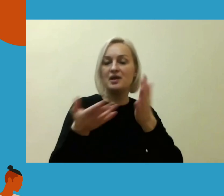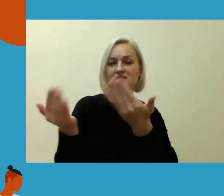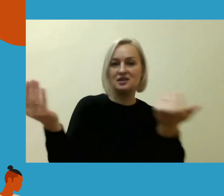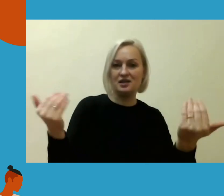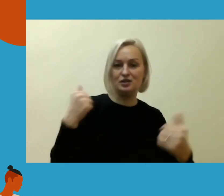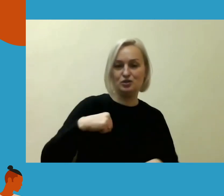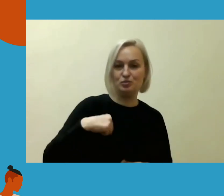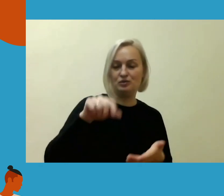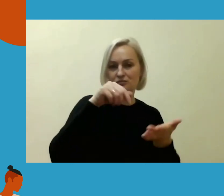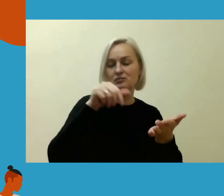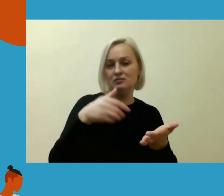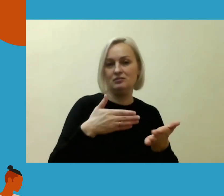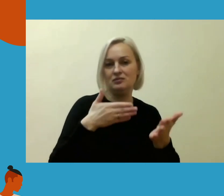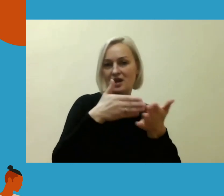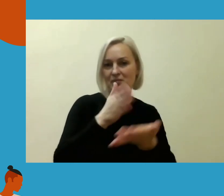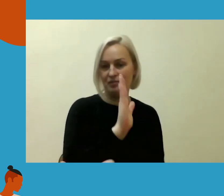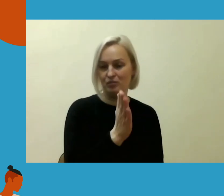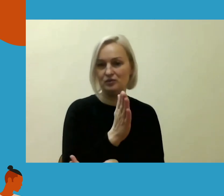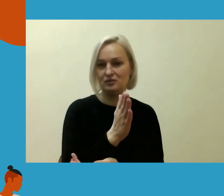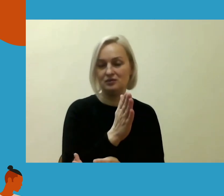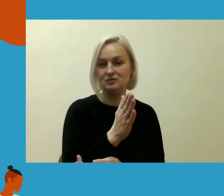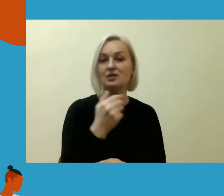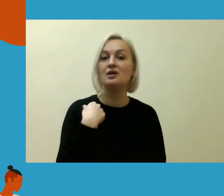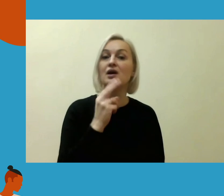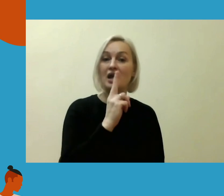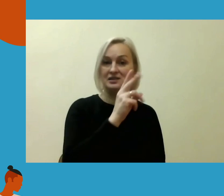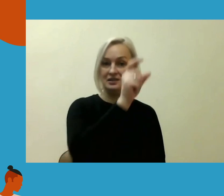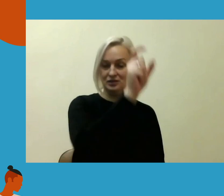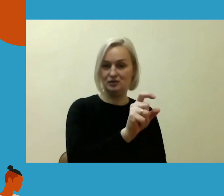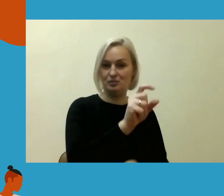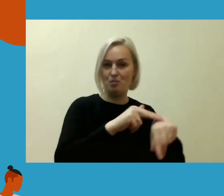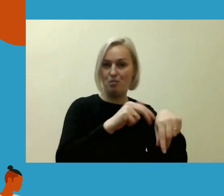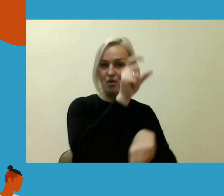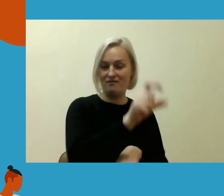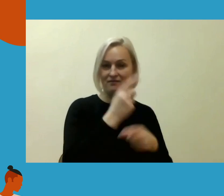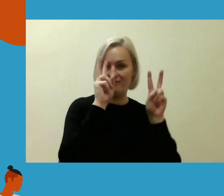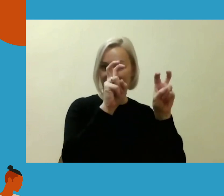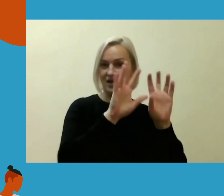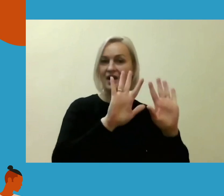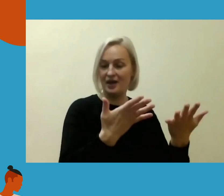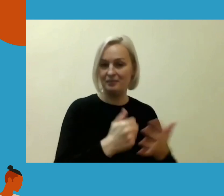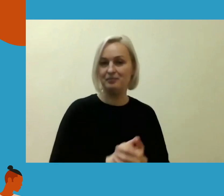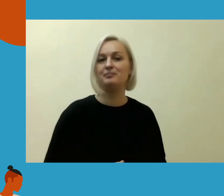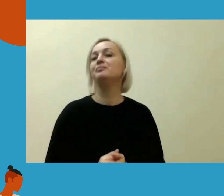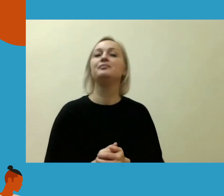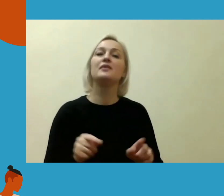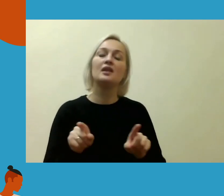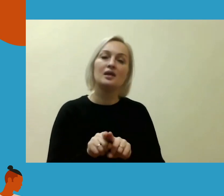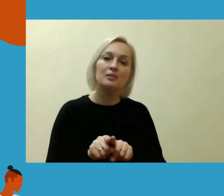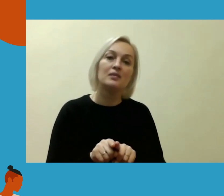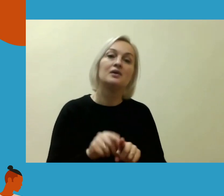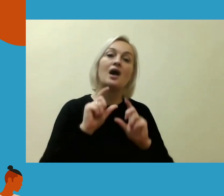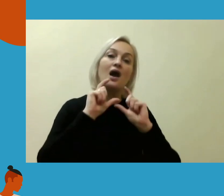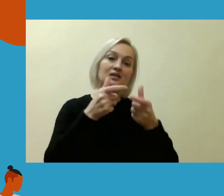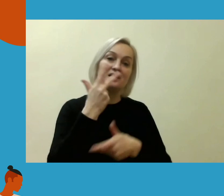the population to become a police officer. Those who will answer the question correctly will